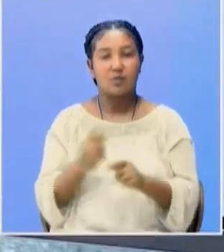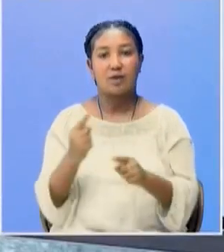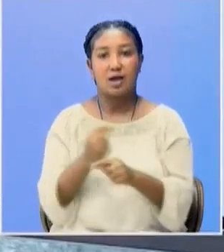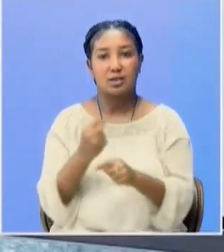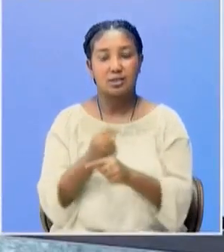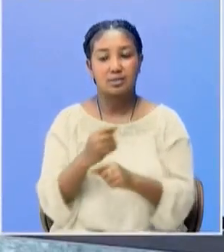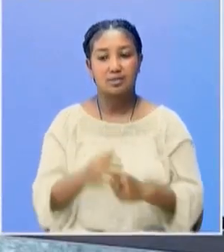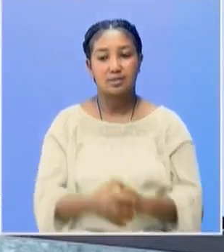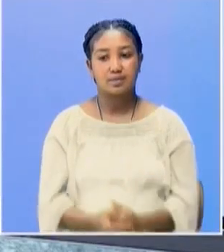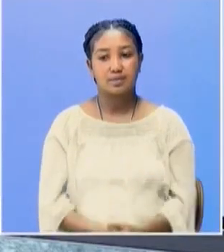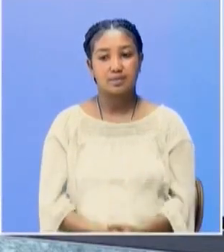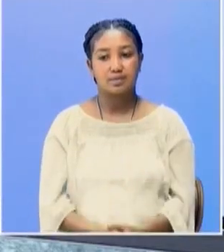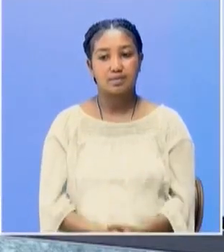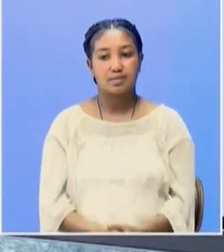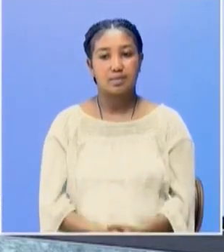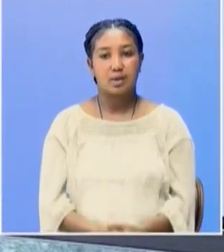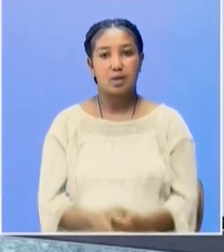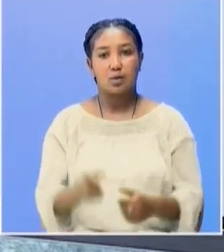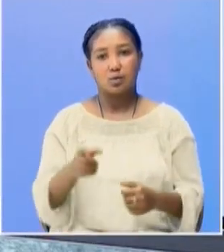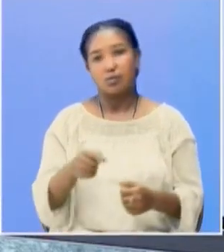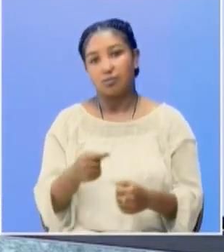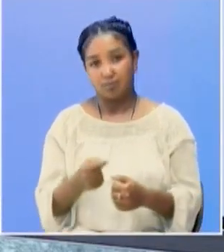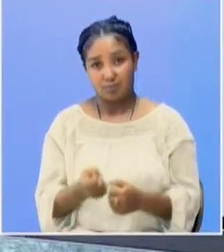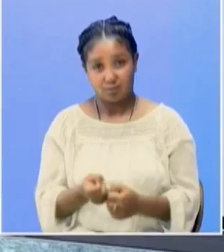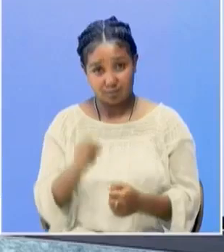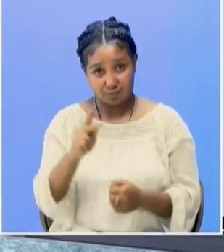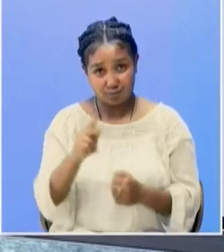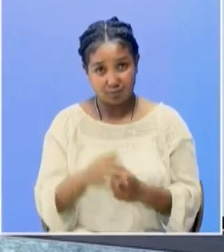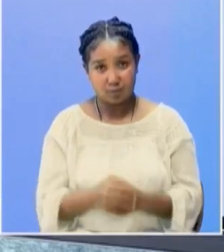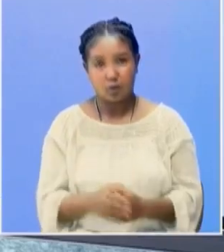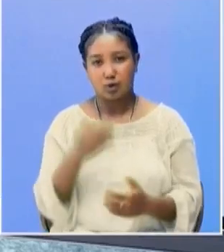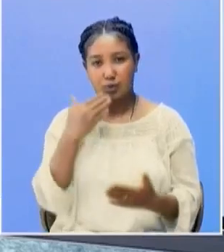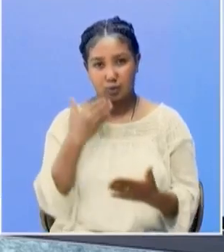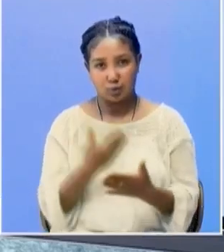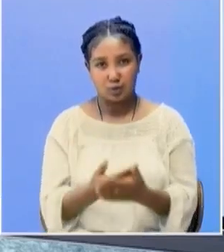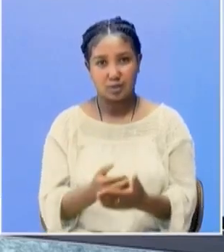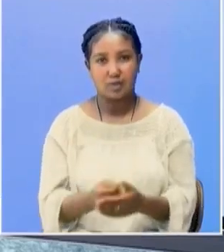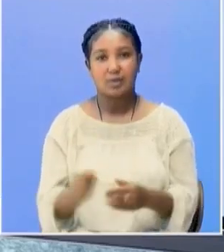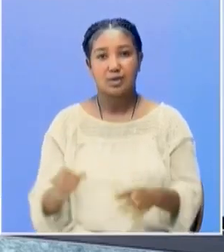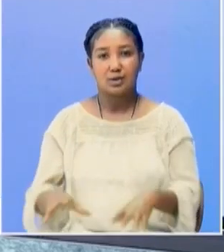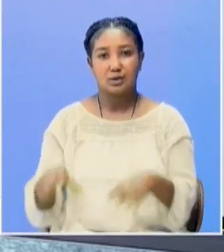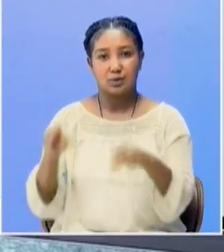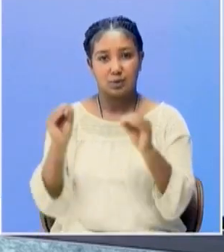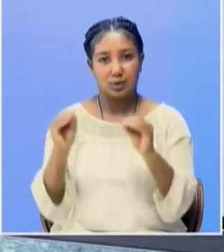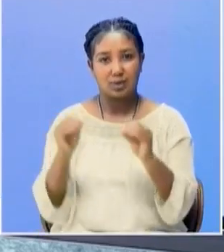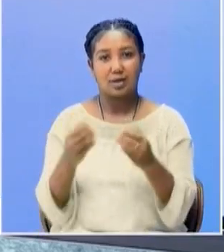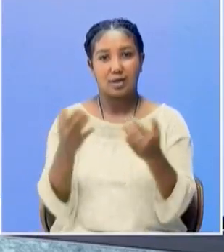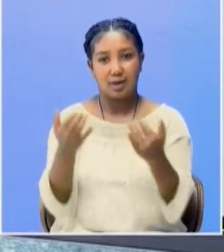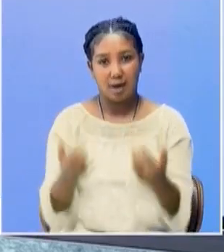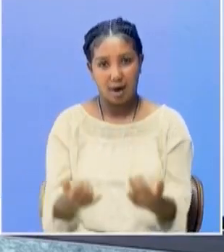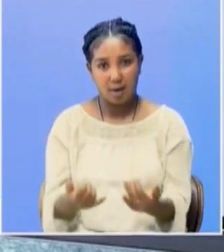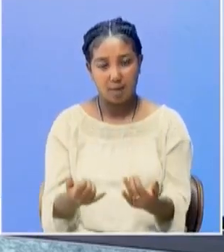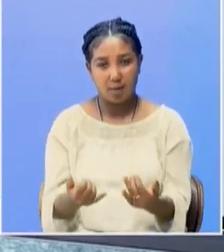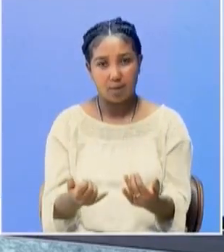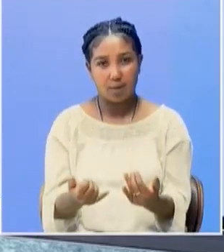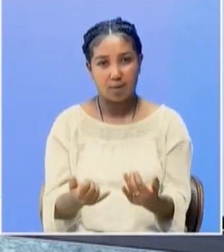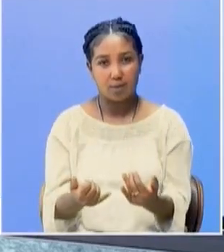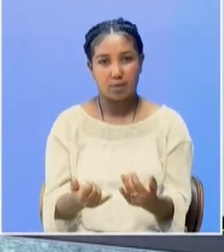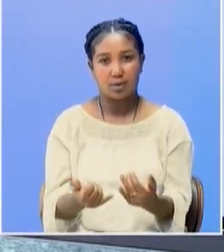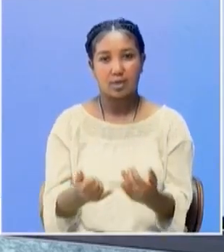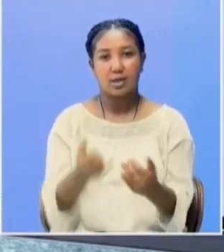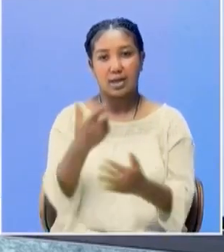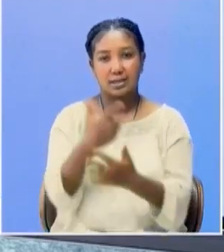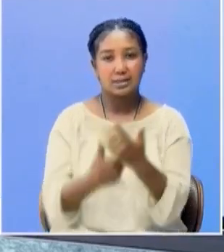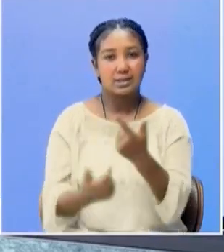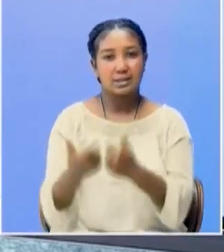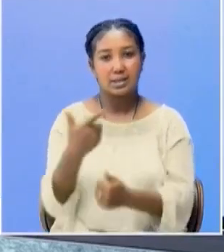action. We've said so far, isn't it? Good. Students, now let's